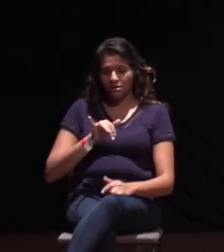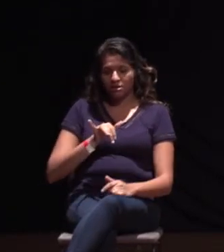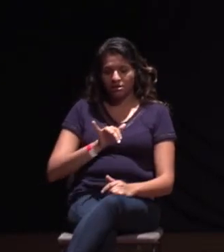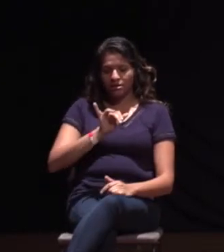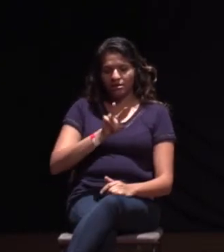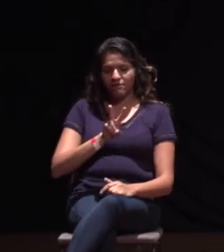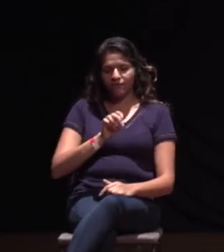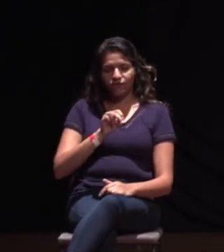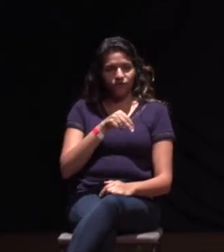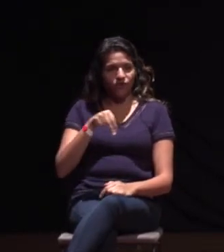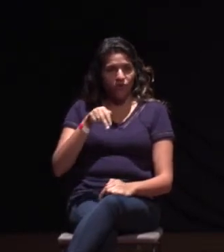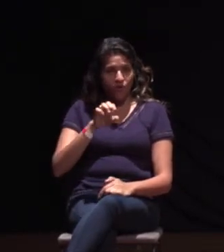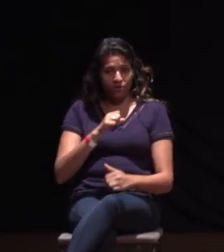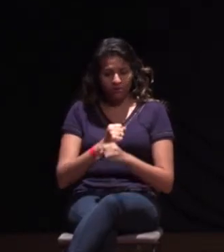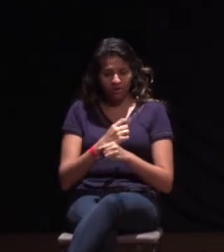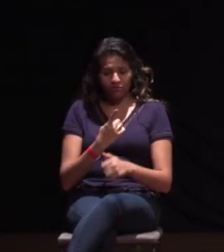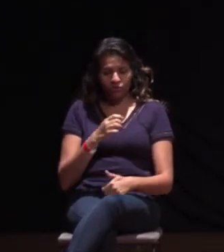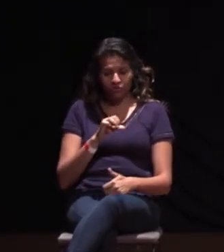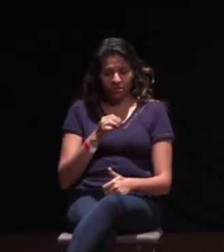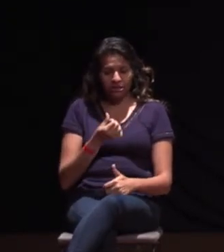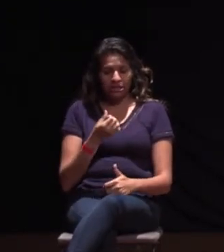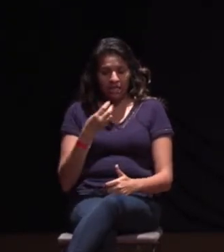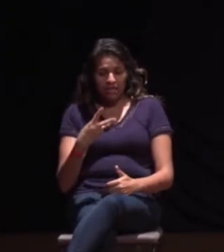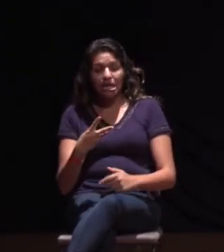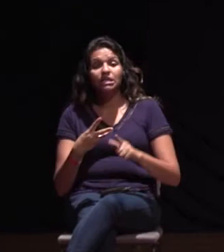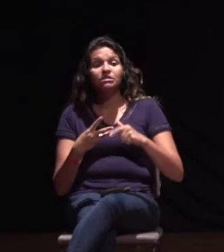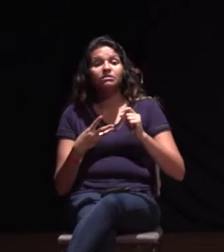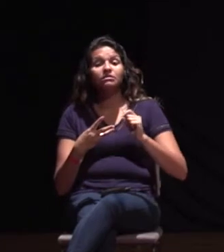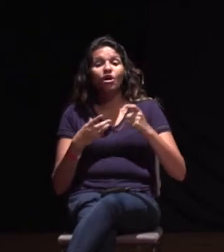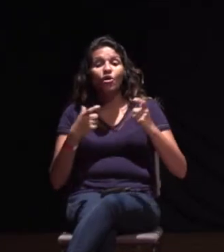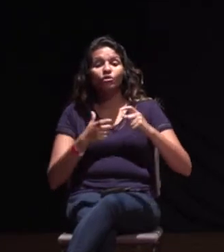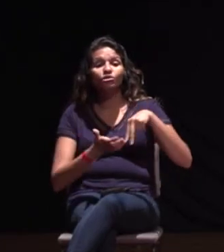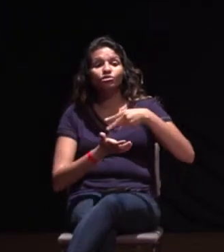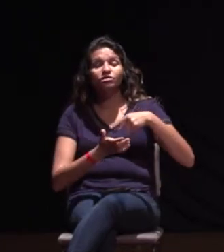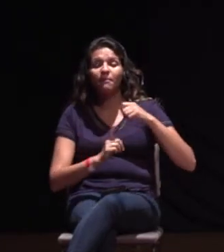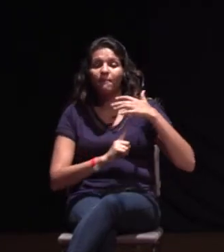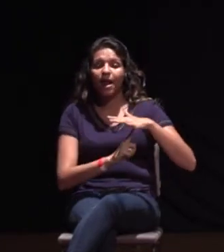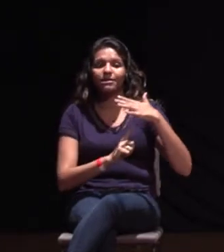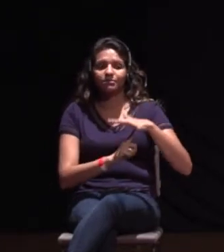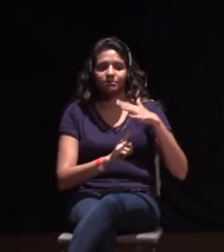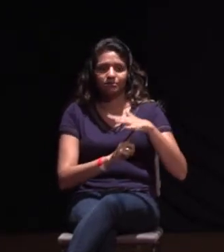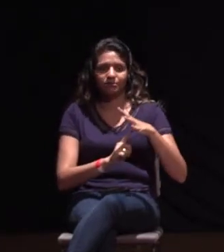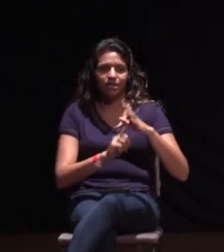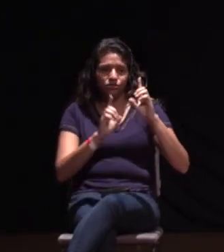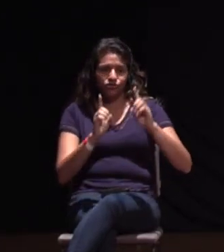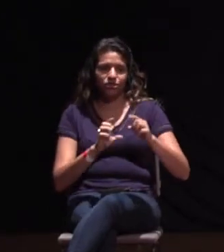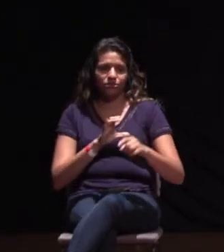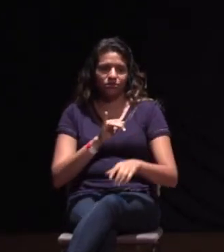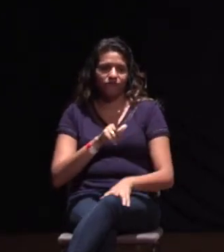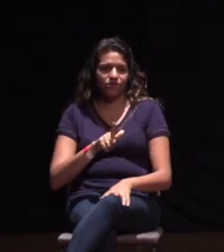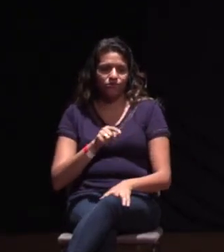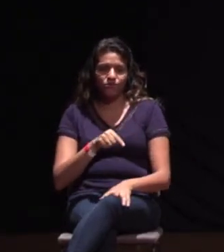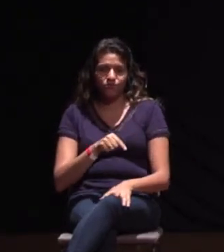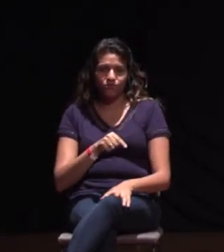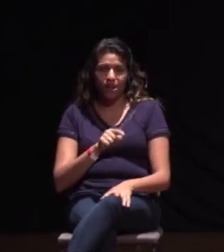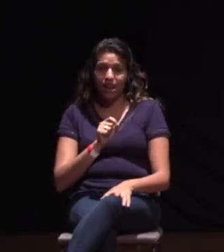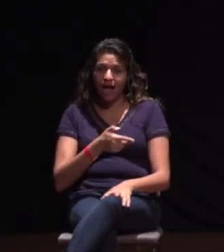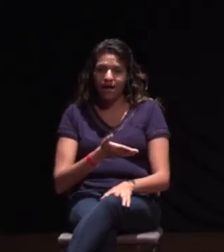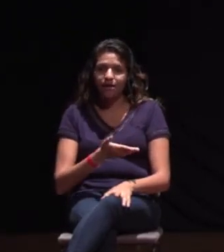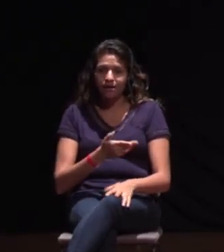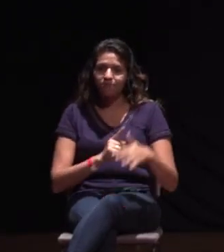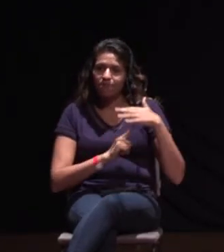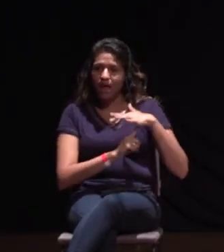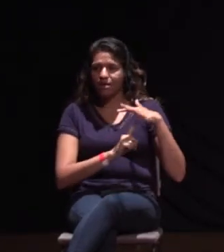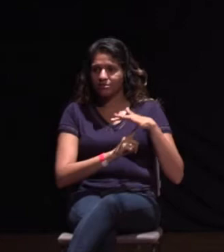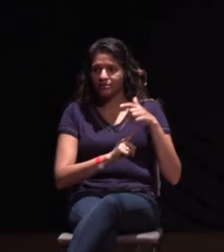civil rights movement in the US, but also all of these, but also vernacular motion and the packaging and the commodification